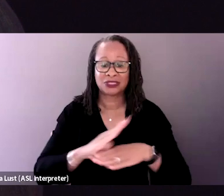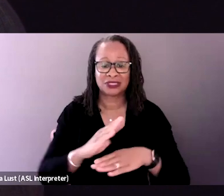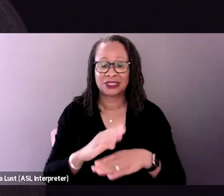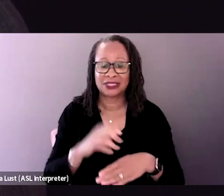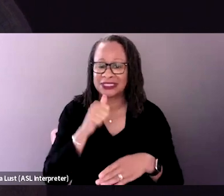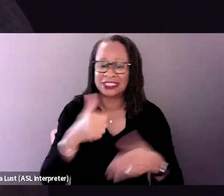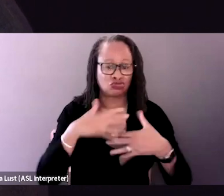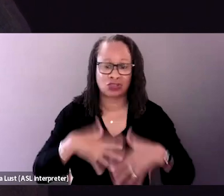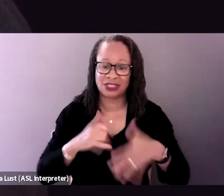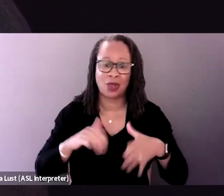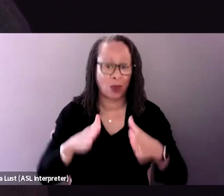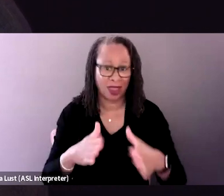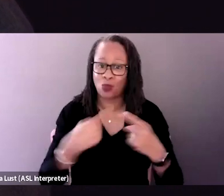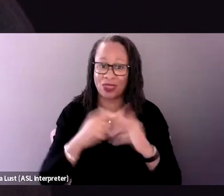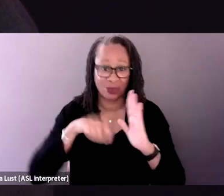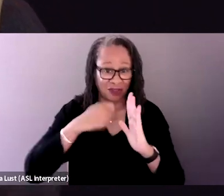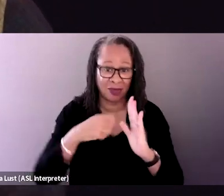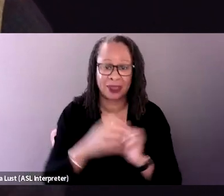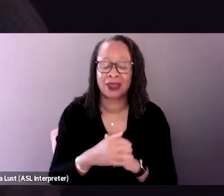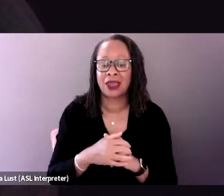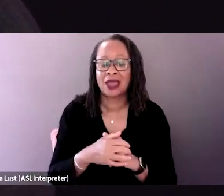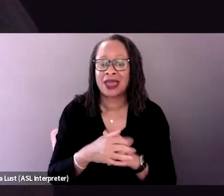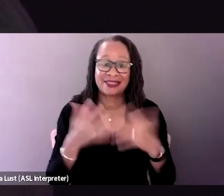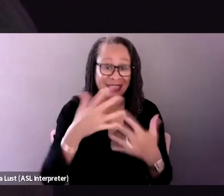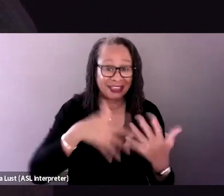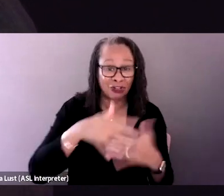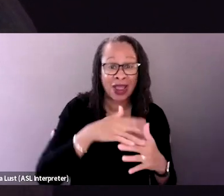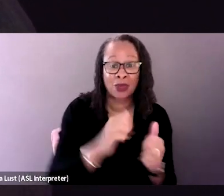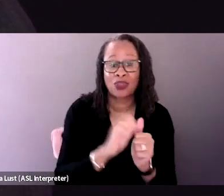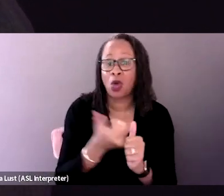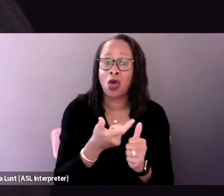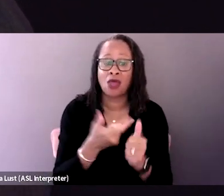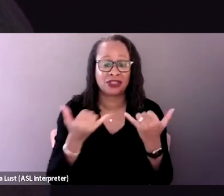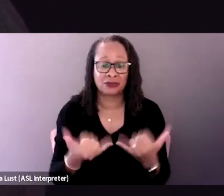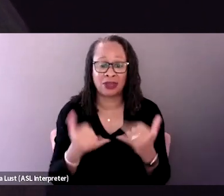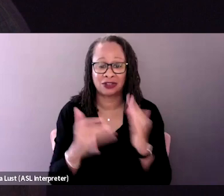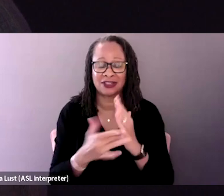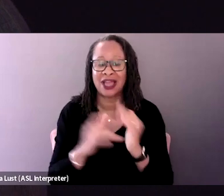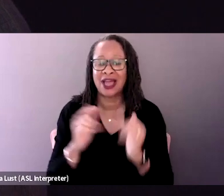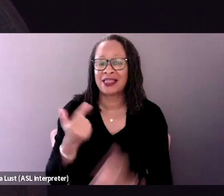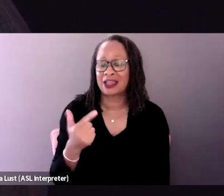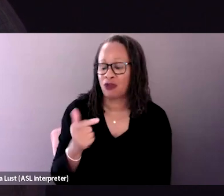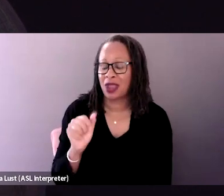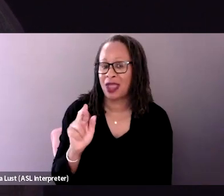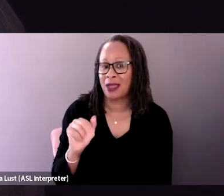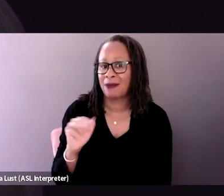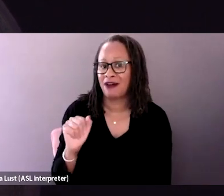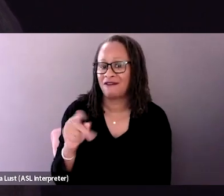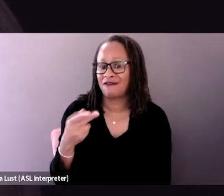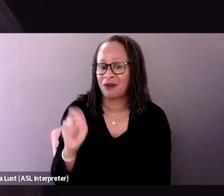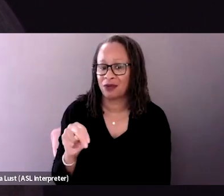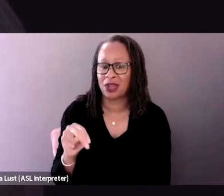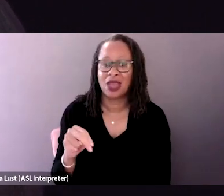like that. They interact with all these modern technologies like a gramophone, and one of them famously picks up the gramophone and